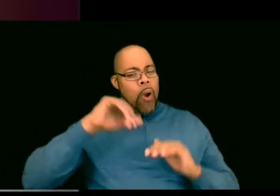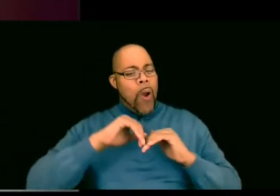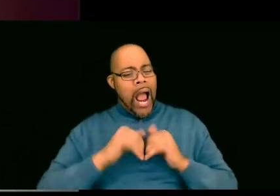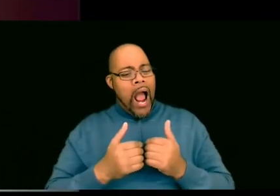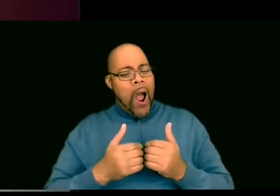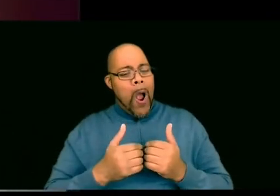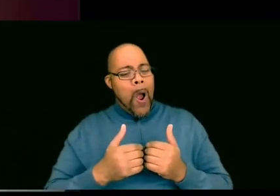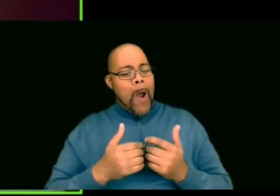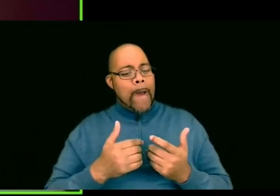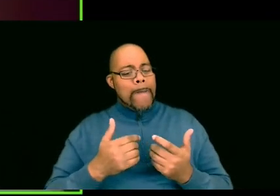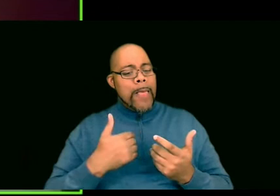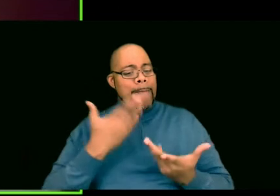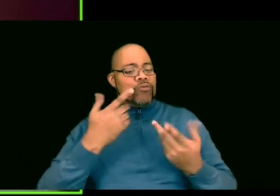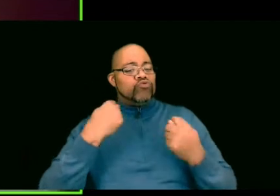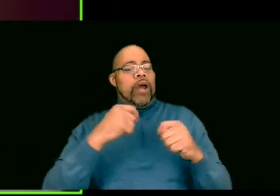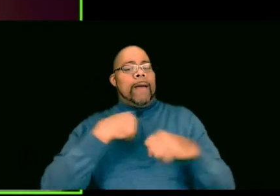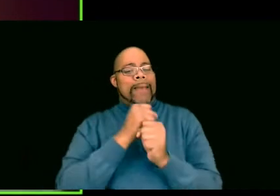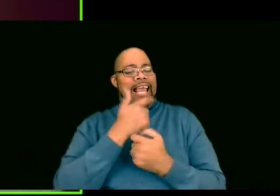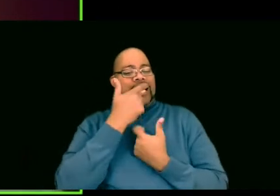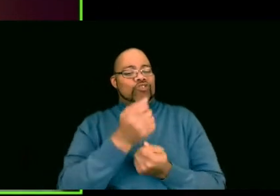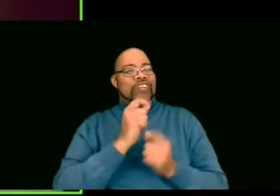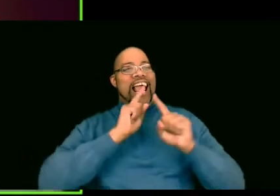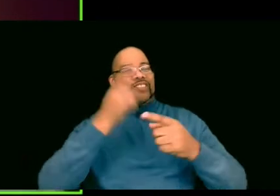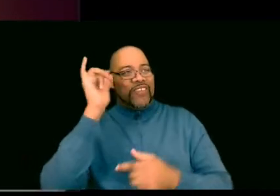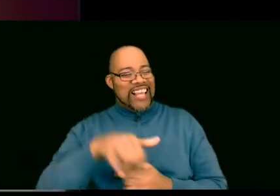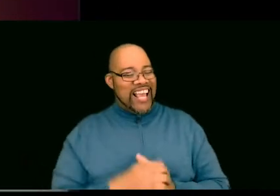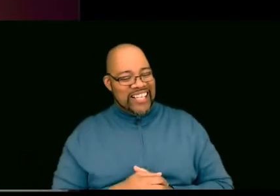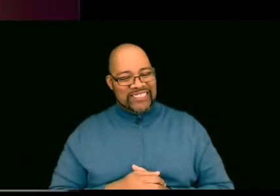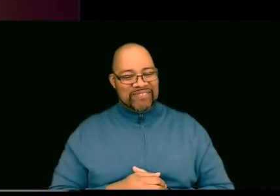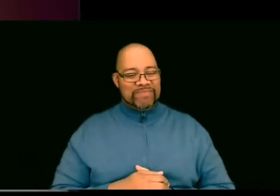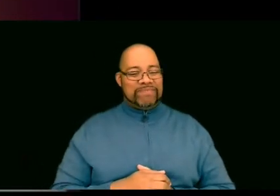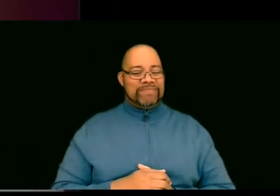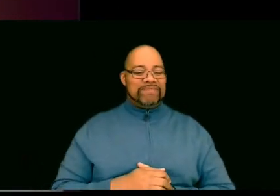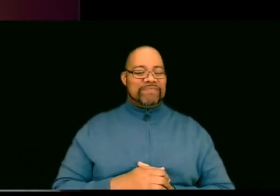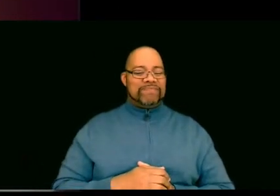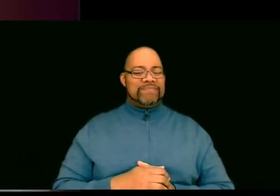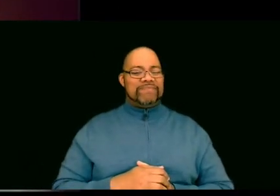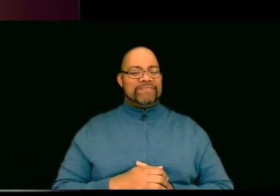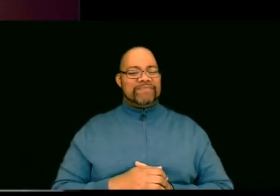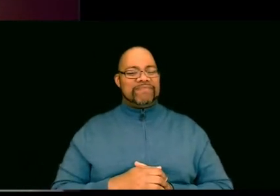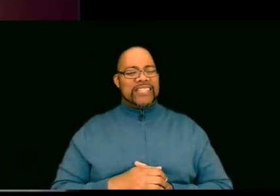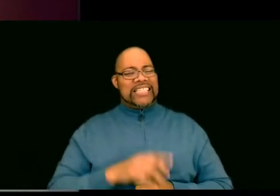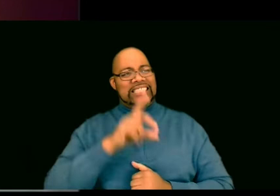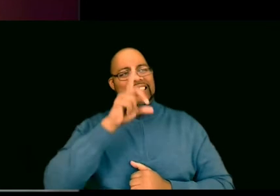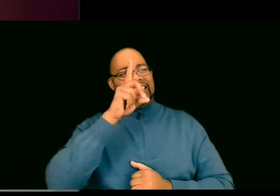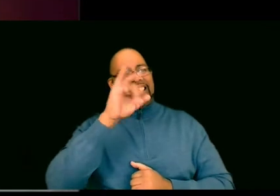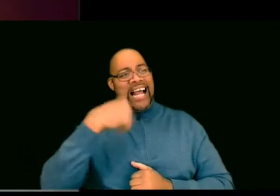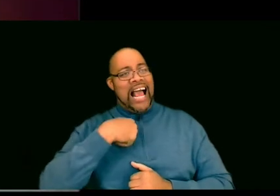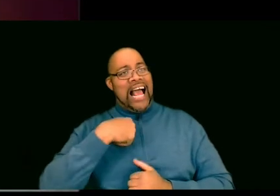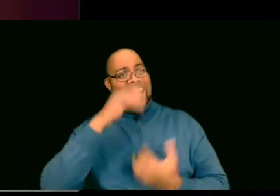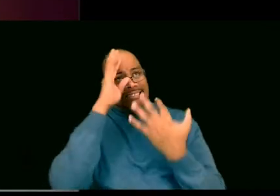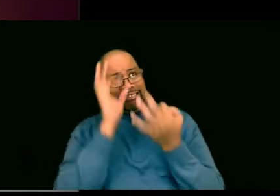you know, the way I, you know, may try to make an interesting answer to that as to did